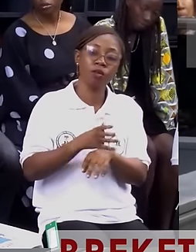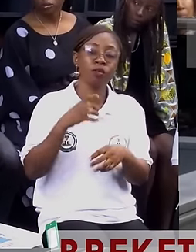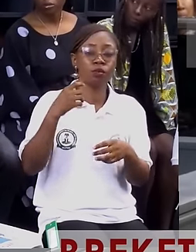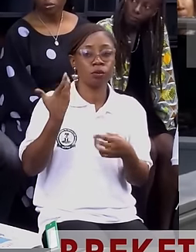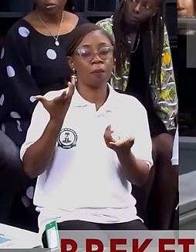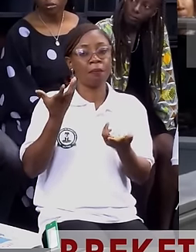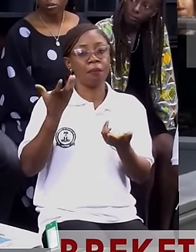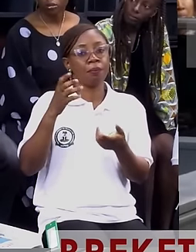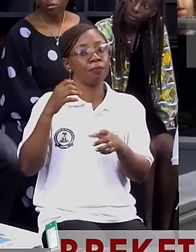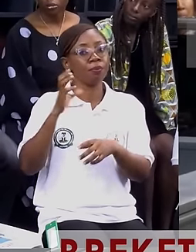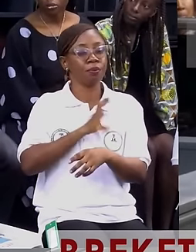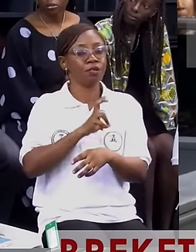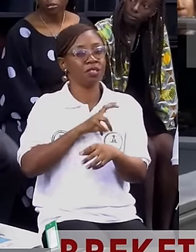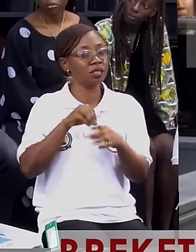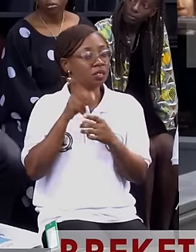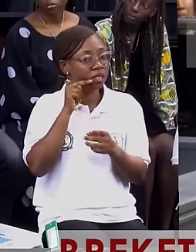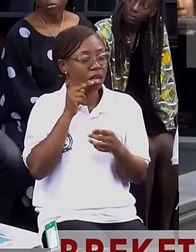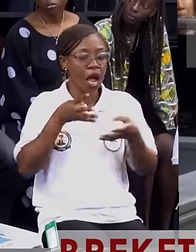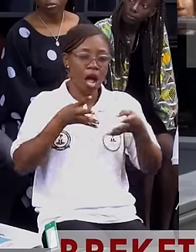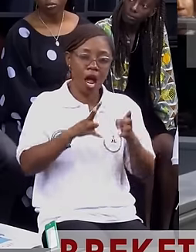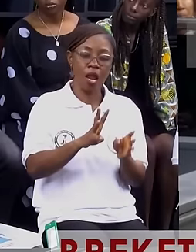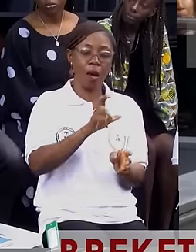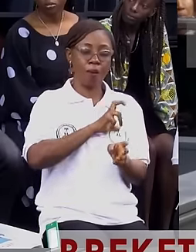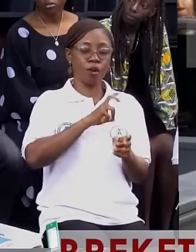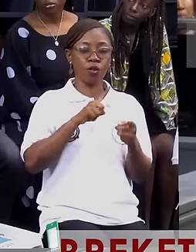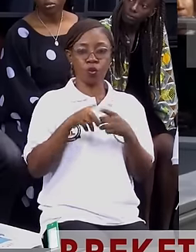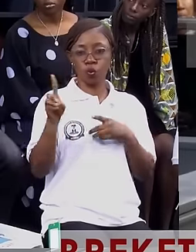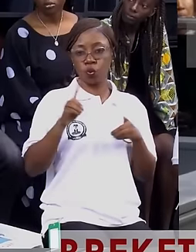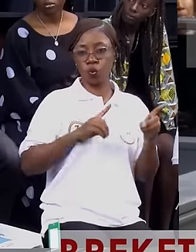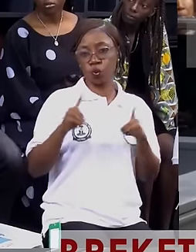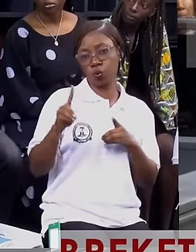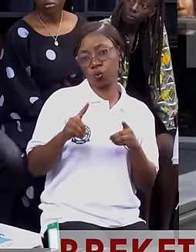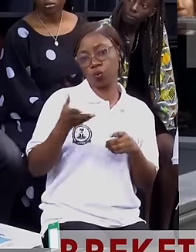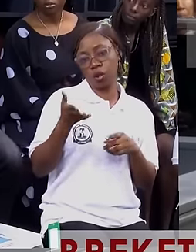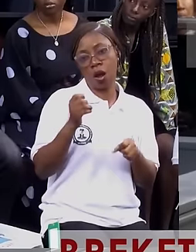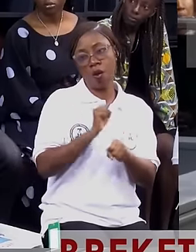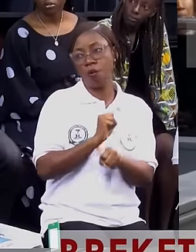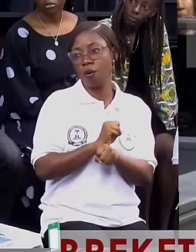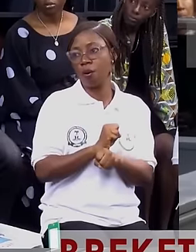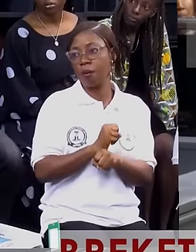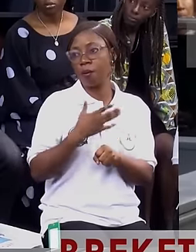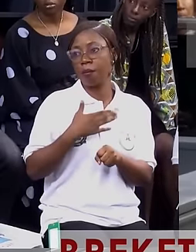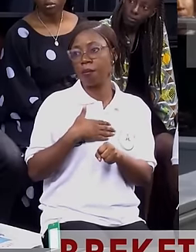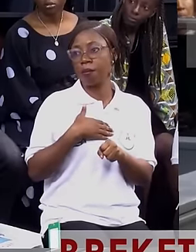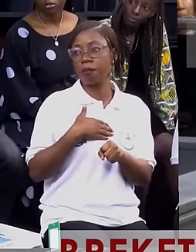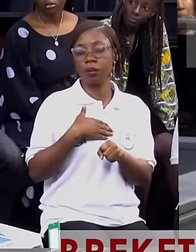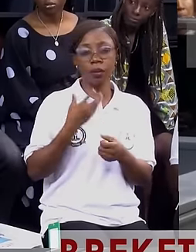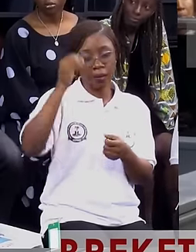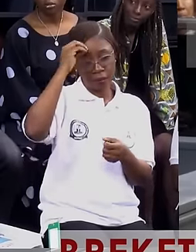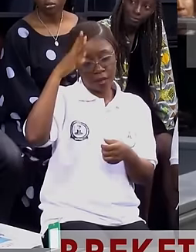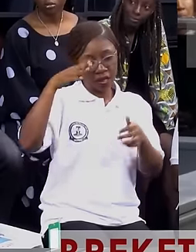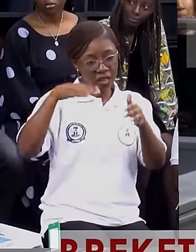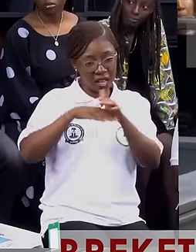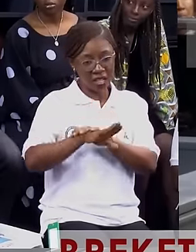to do their work. Me, I don't stay for detention for months. Now man, they enter cell.